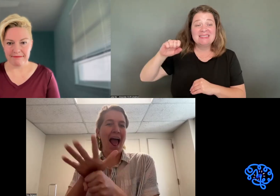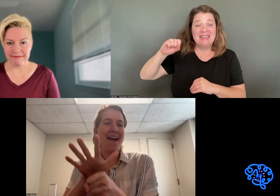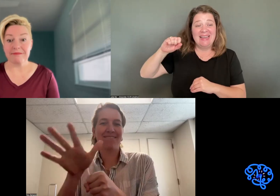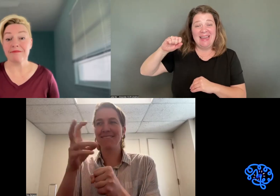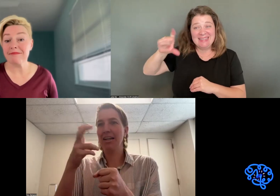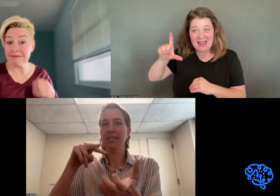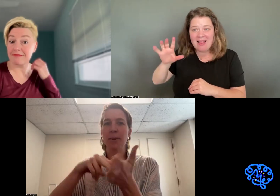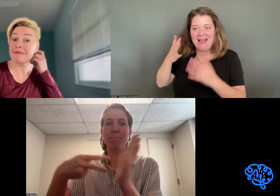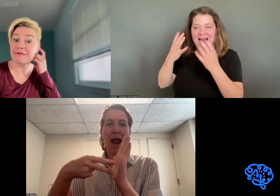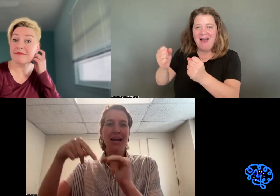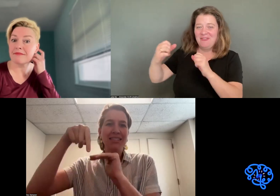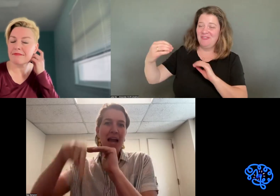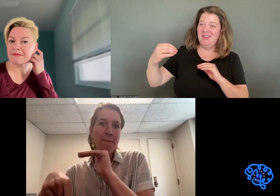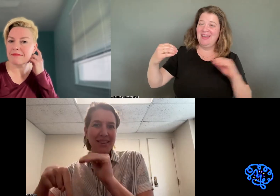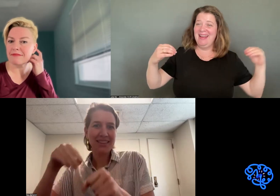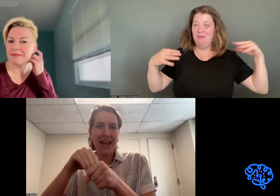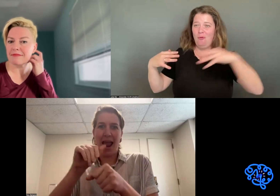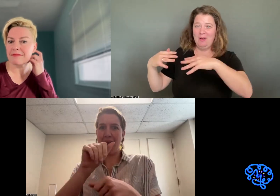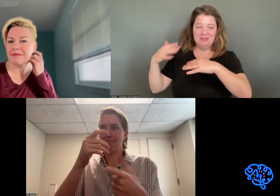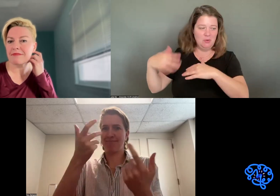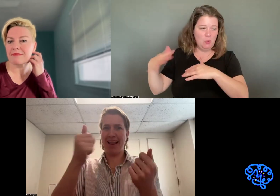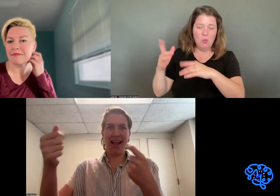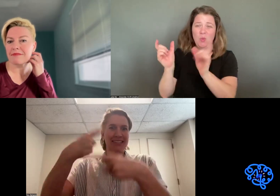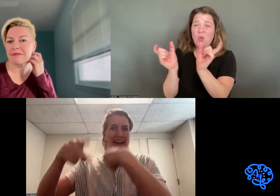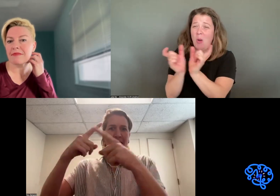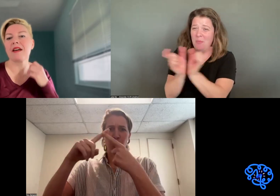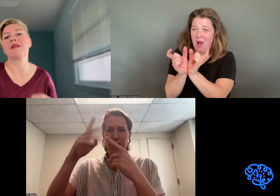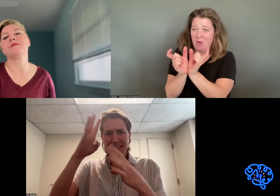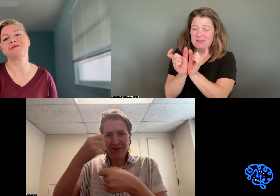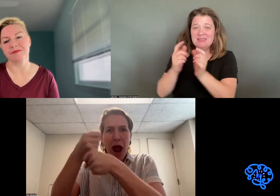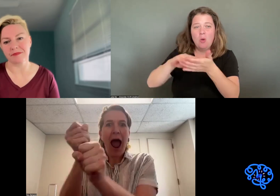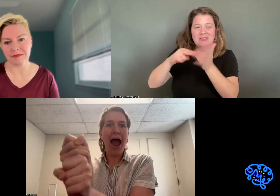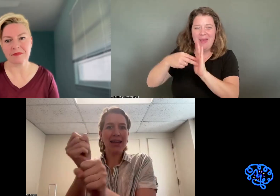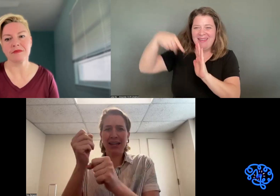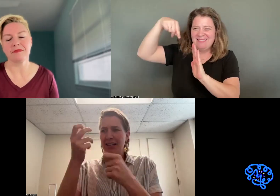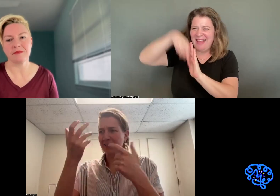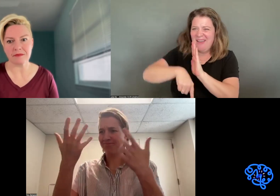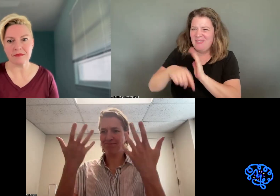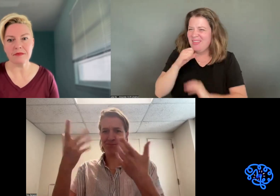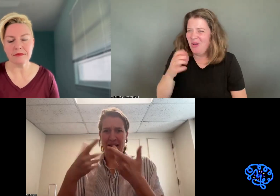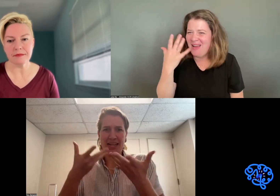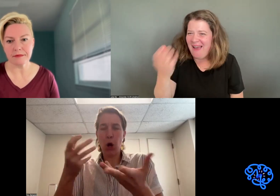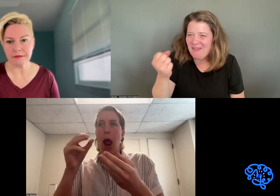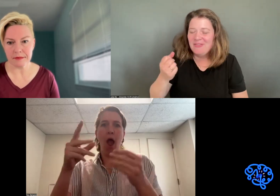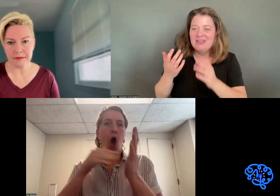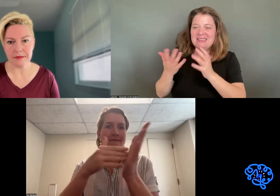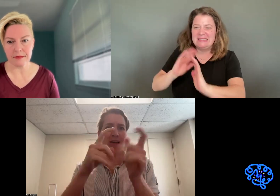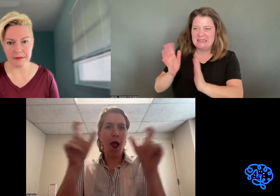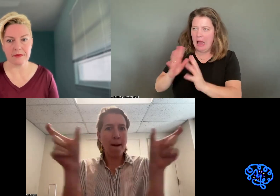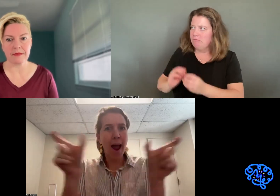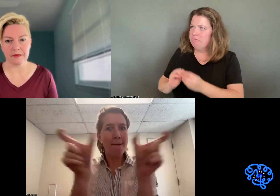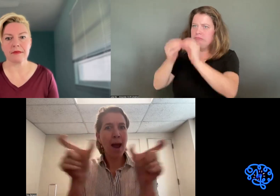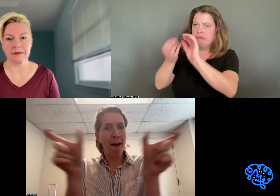right? And the reason for that is that they didn't have enough semantic depth in whatever signs that were happened to be